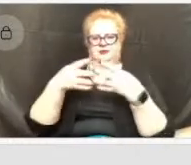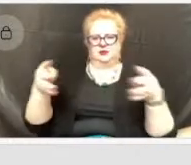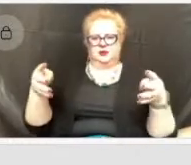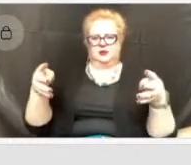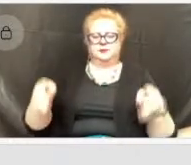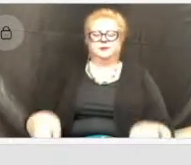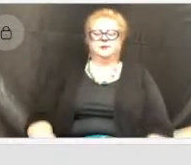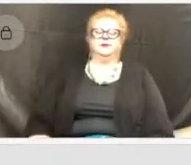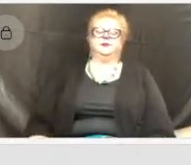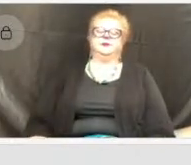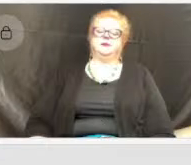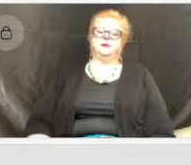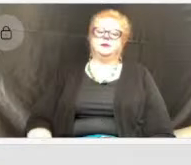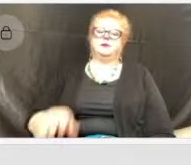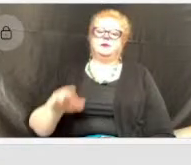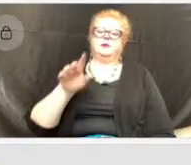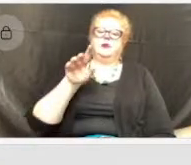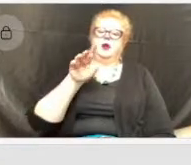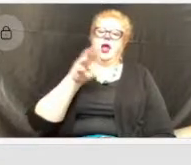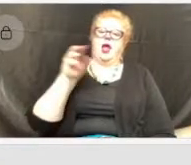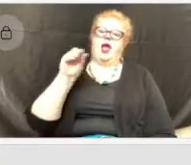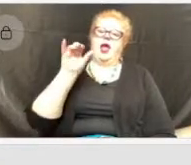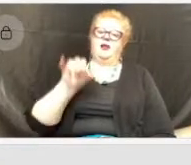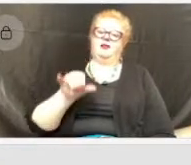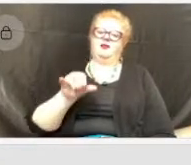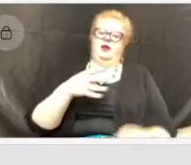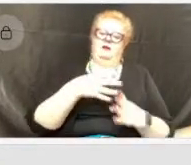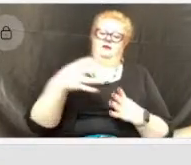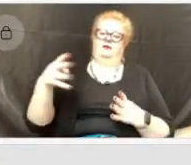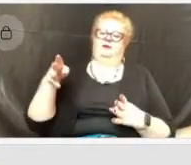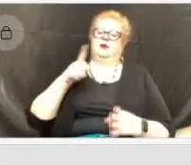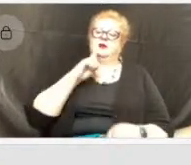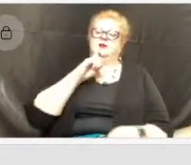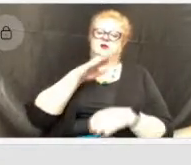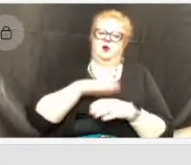Also, the fence is on the street right of way.